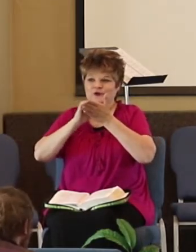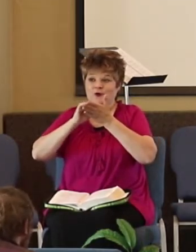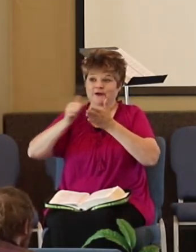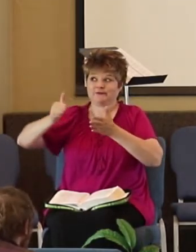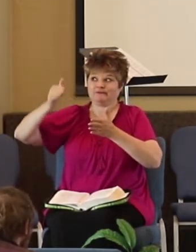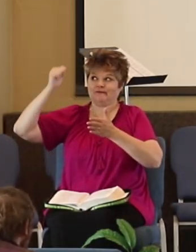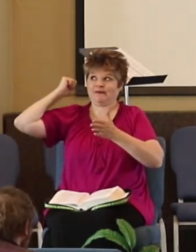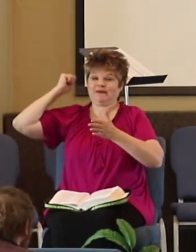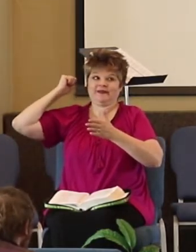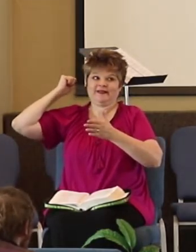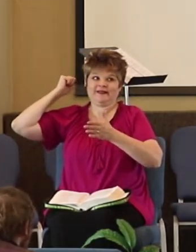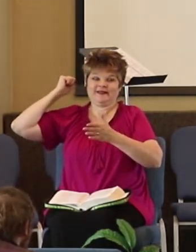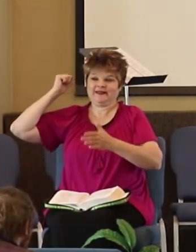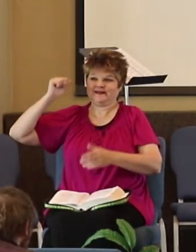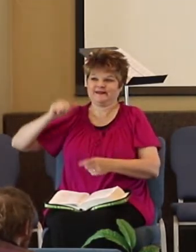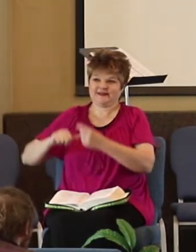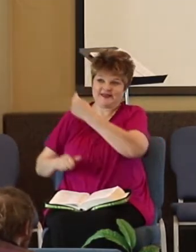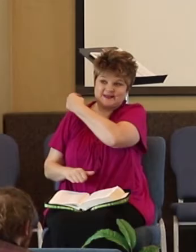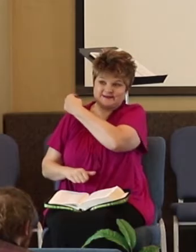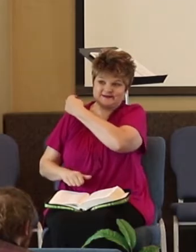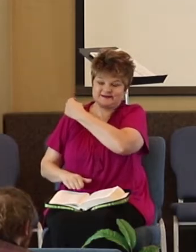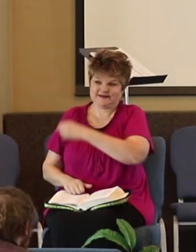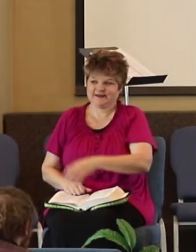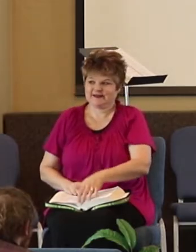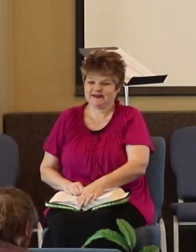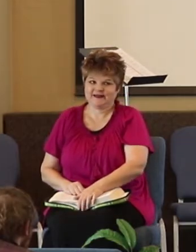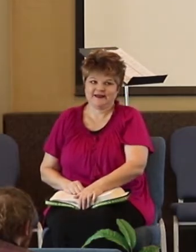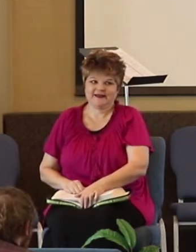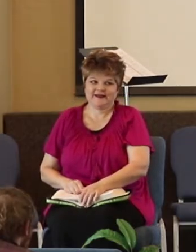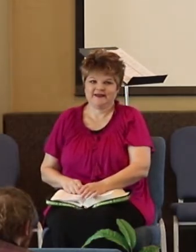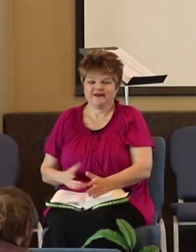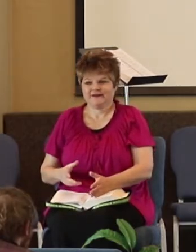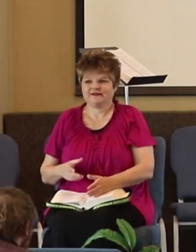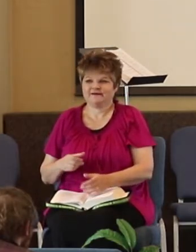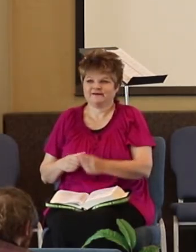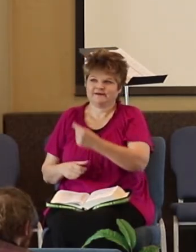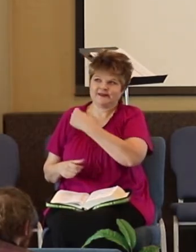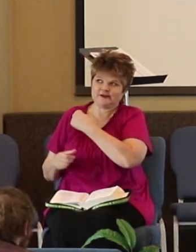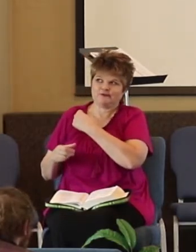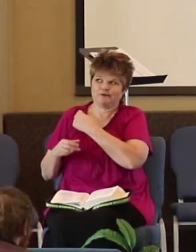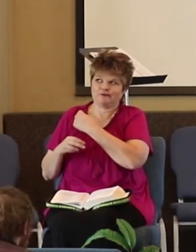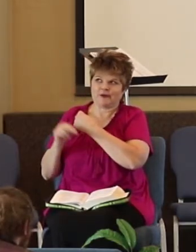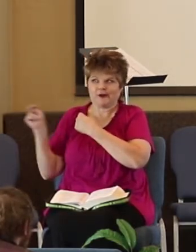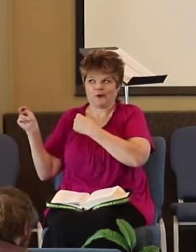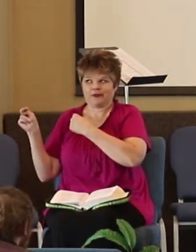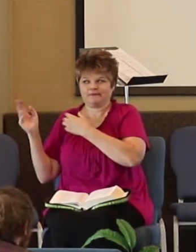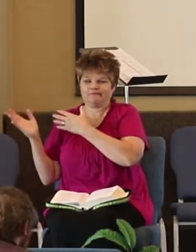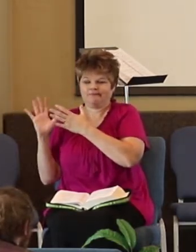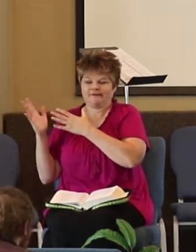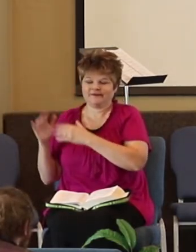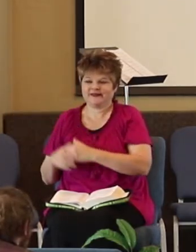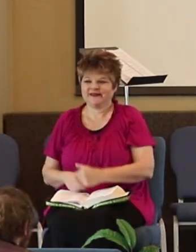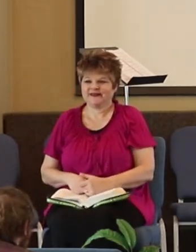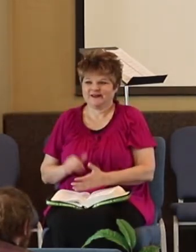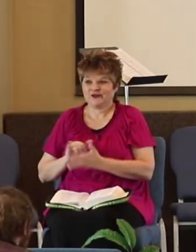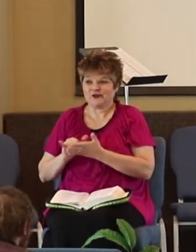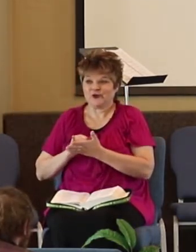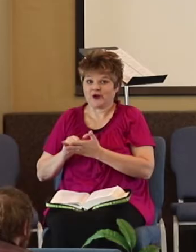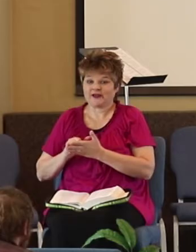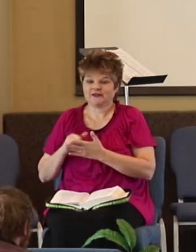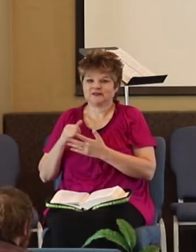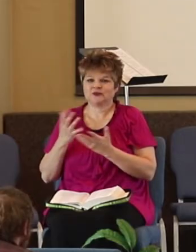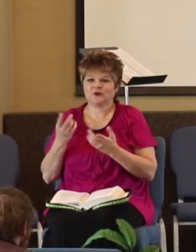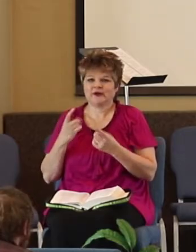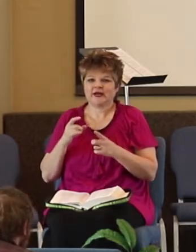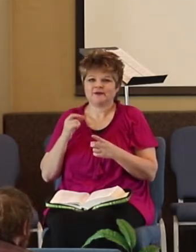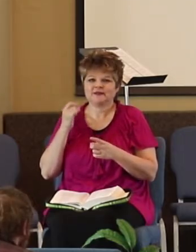it's east by north, right? Okay. So what happens if you go